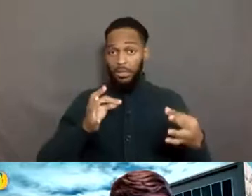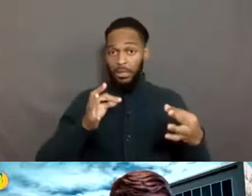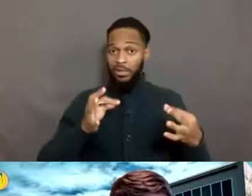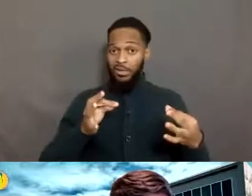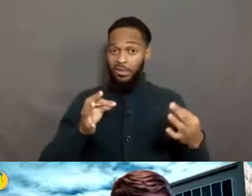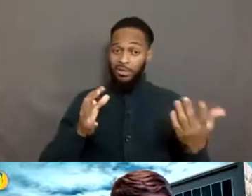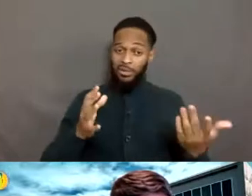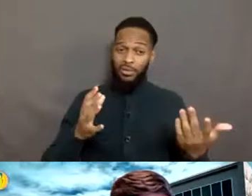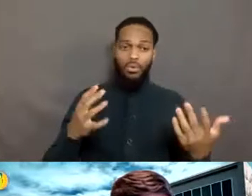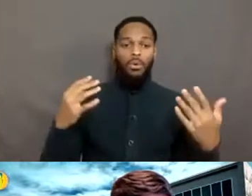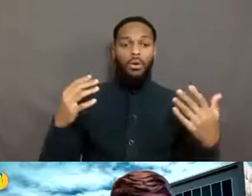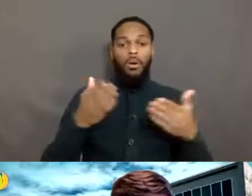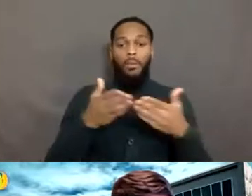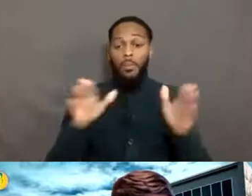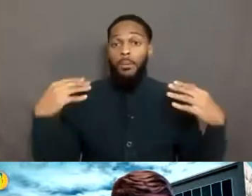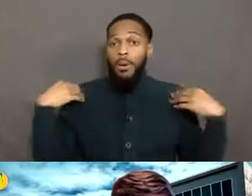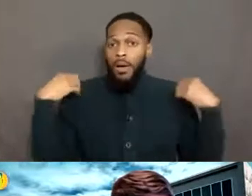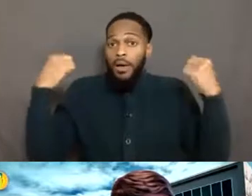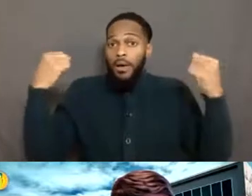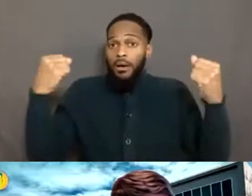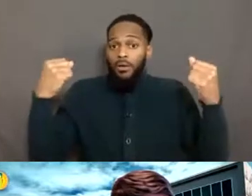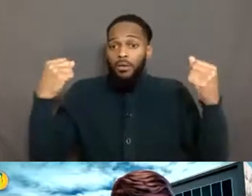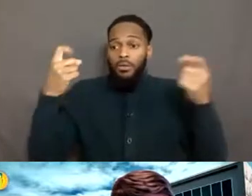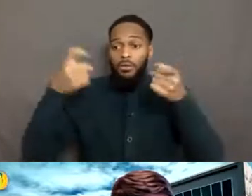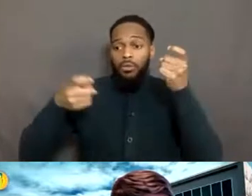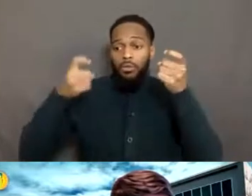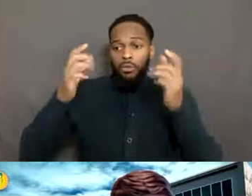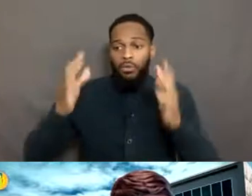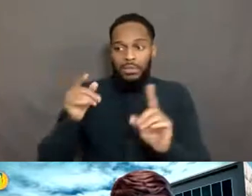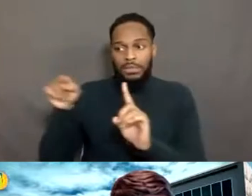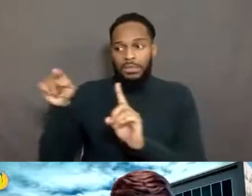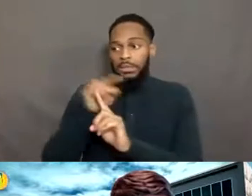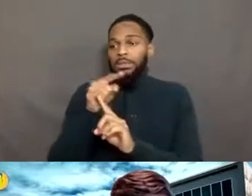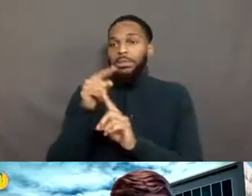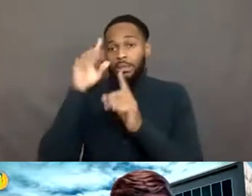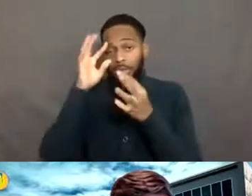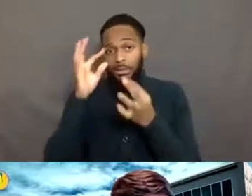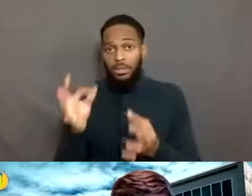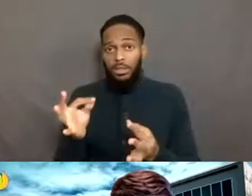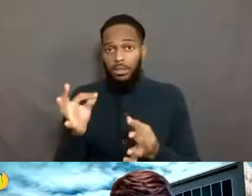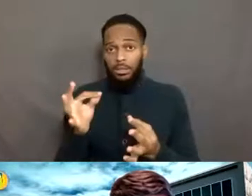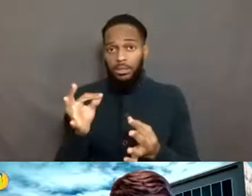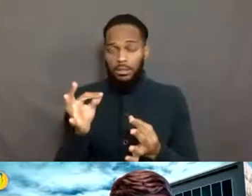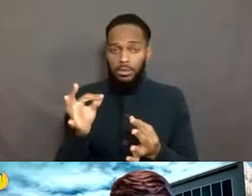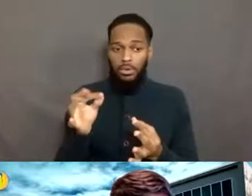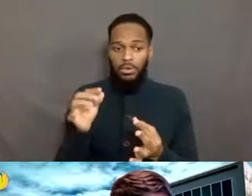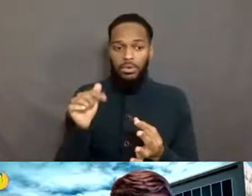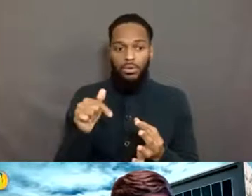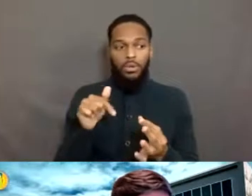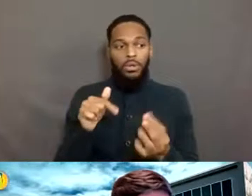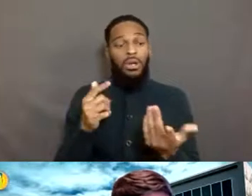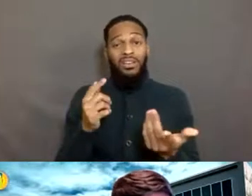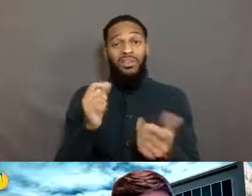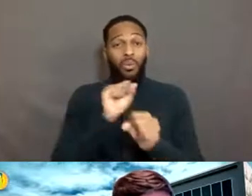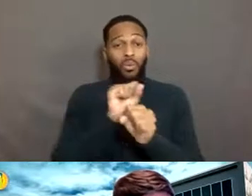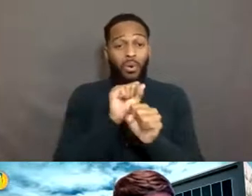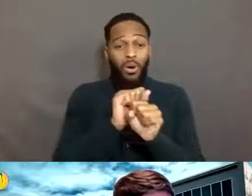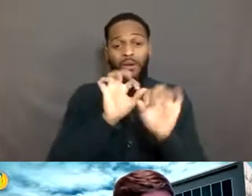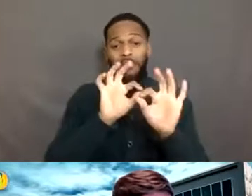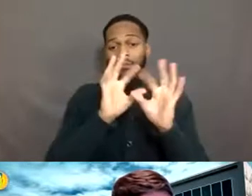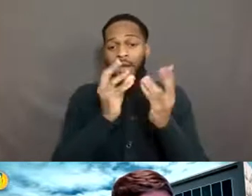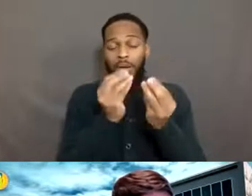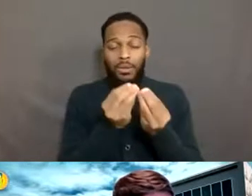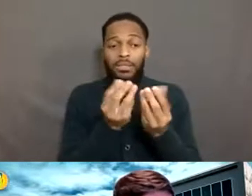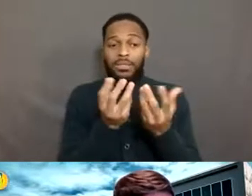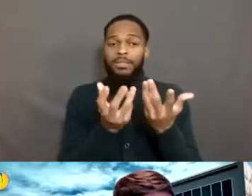think Ms. Ortiz-Franklin mentioned the disproportionate impact this pandemic is having on working families. And if there's one wish I had at